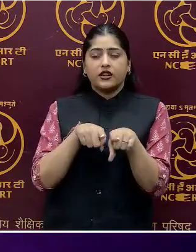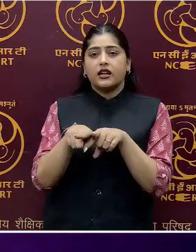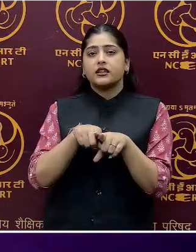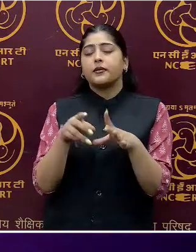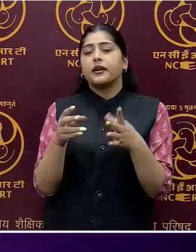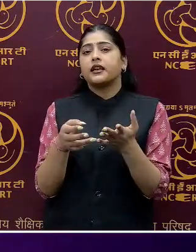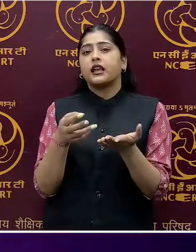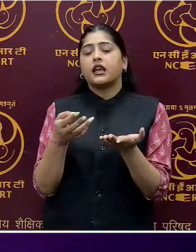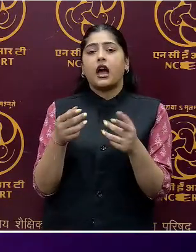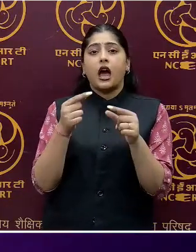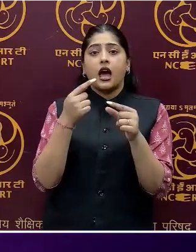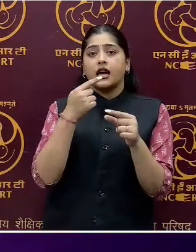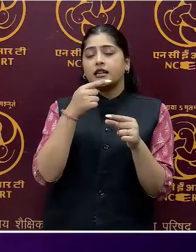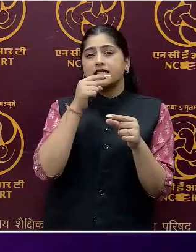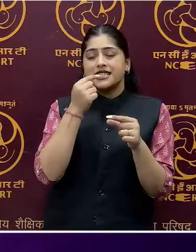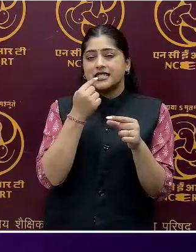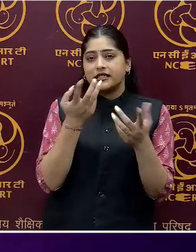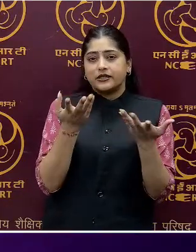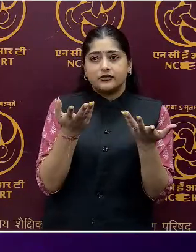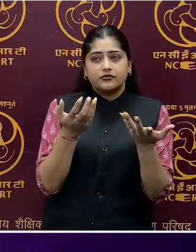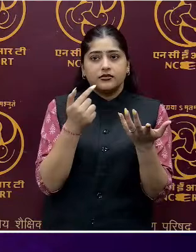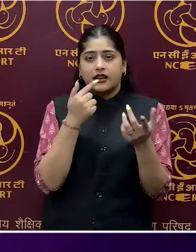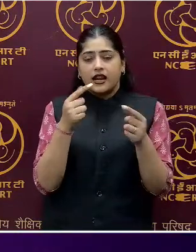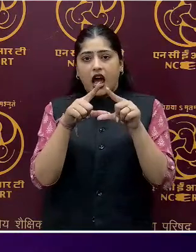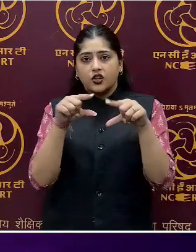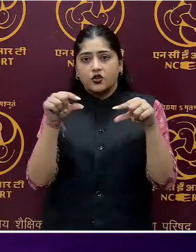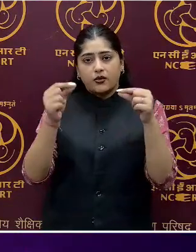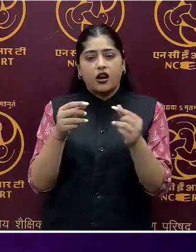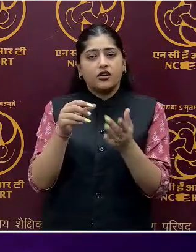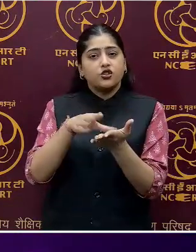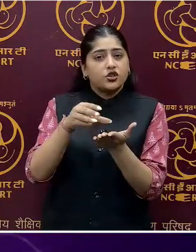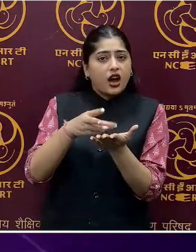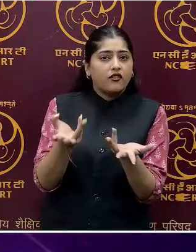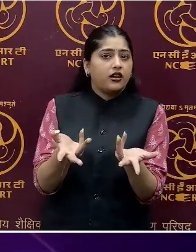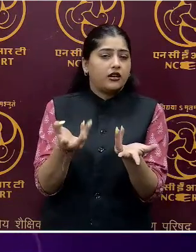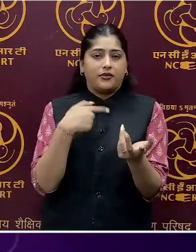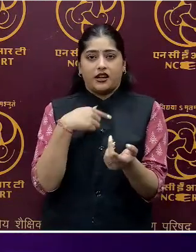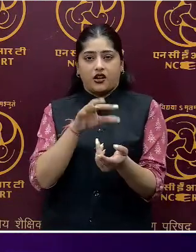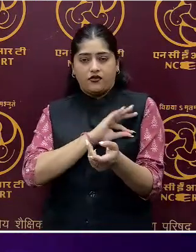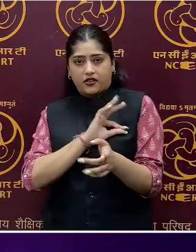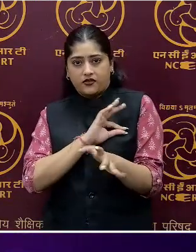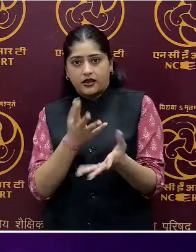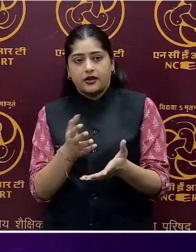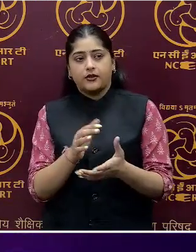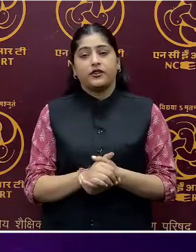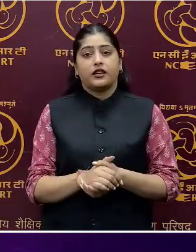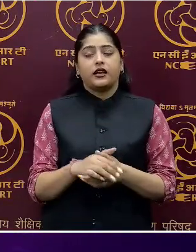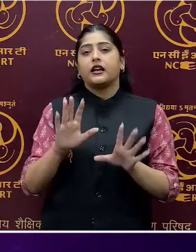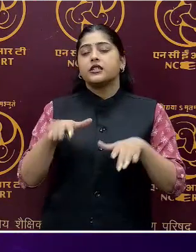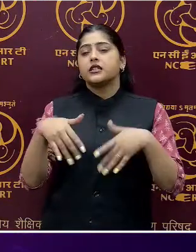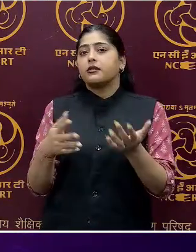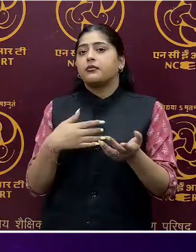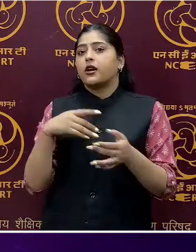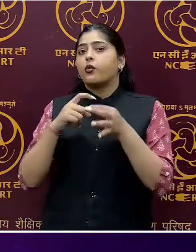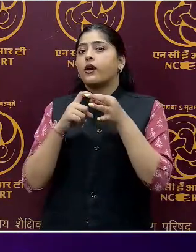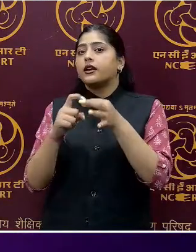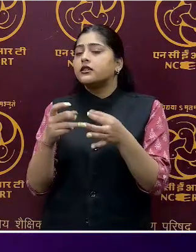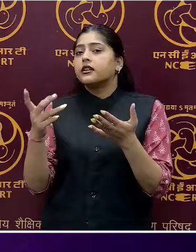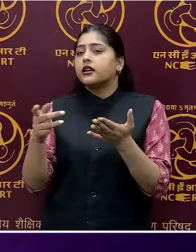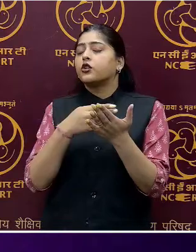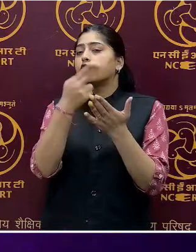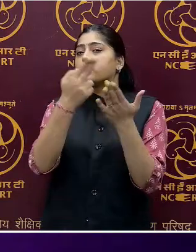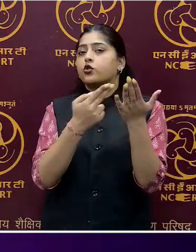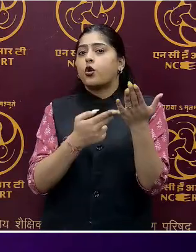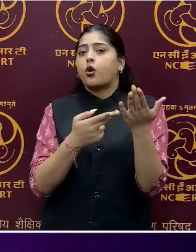the thing that I like most to eat. And here's a question to you, ma'am. Draw one thing that you like the most in your